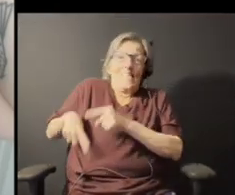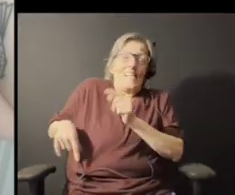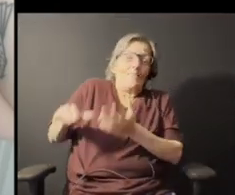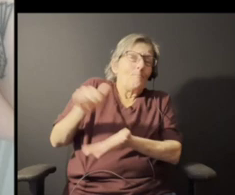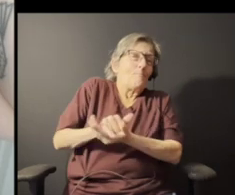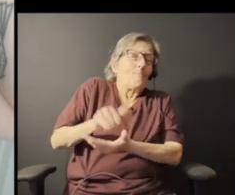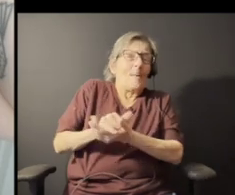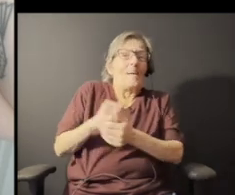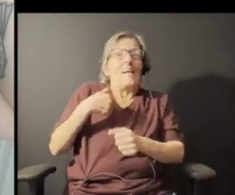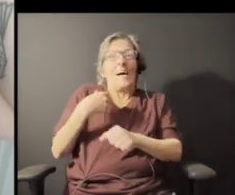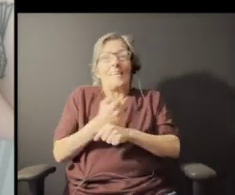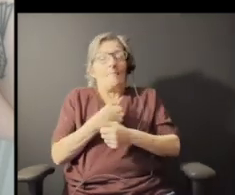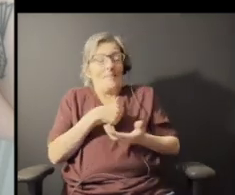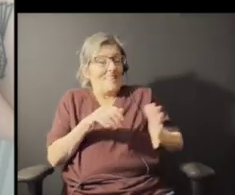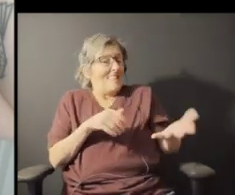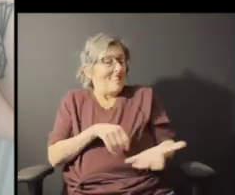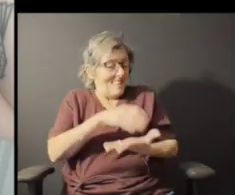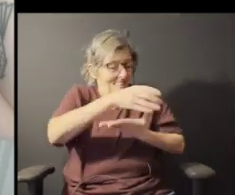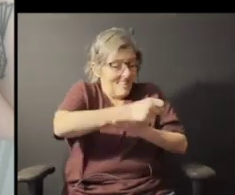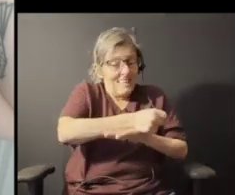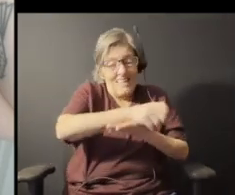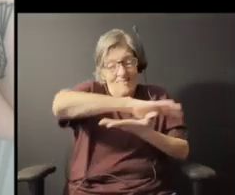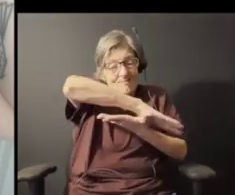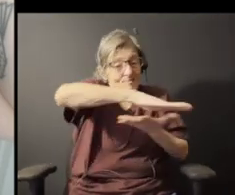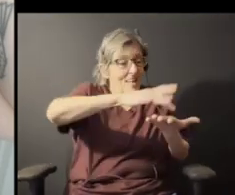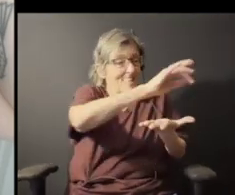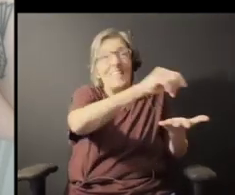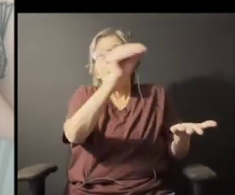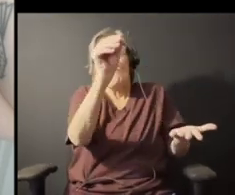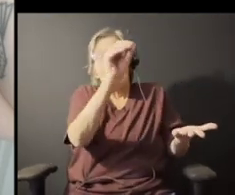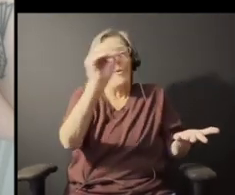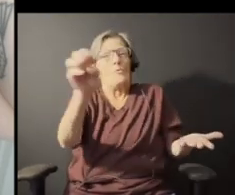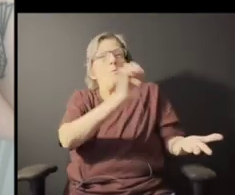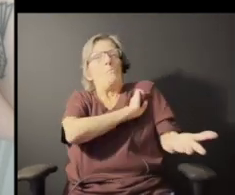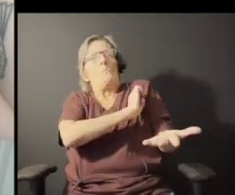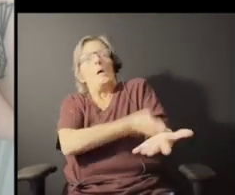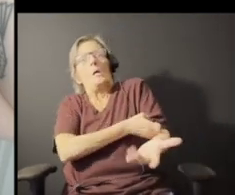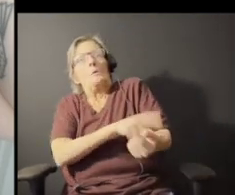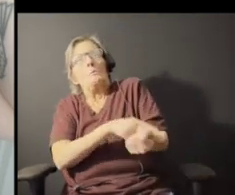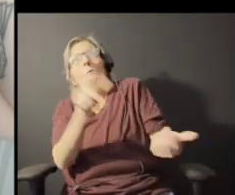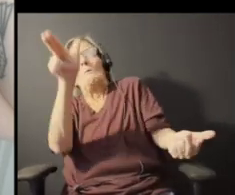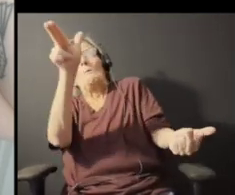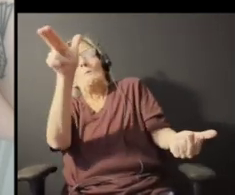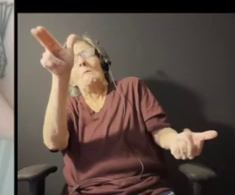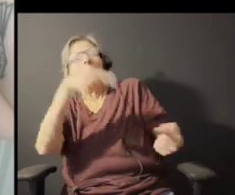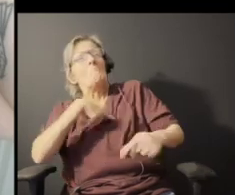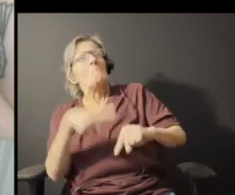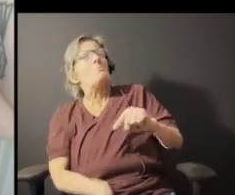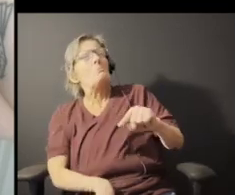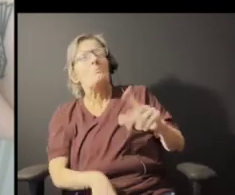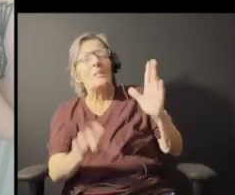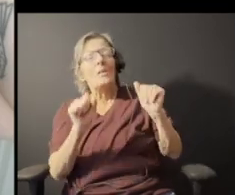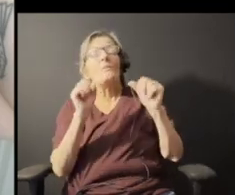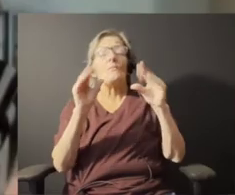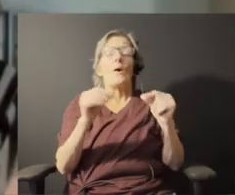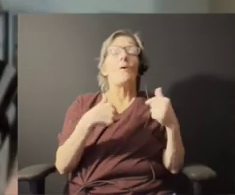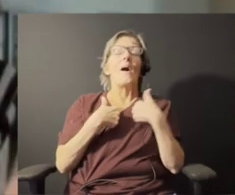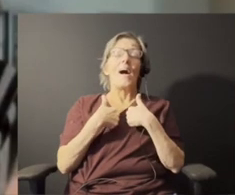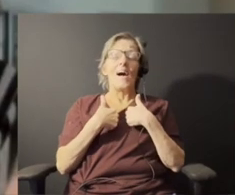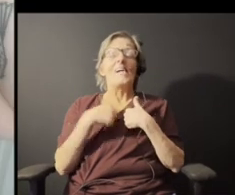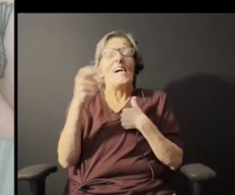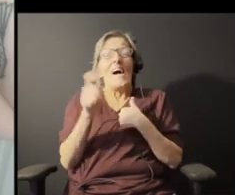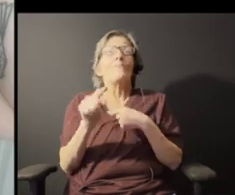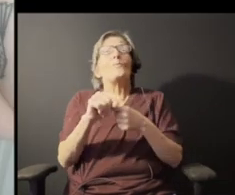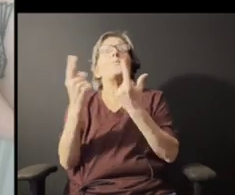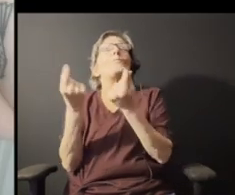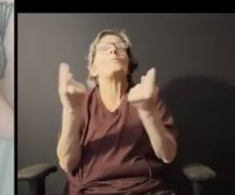I'd basically get a palette set up and then not have any energy to paint. So I was like, I